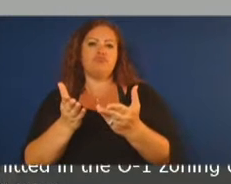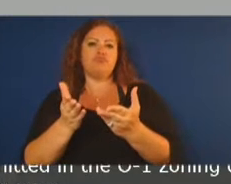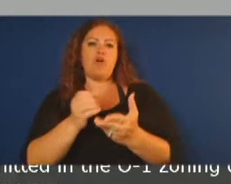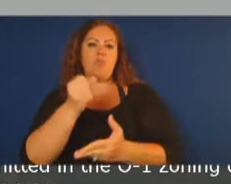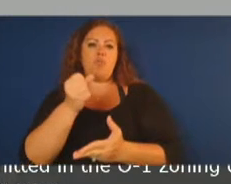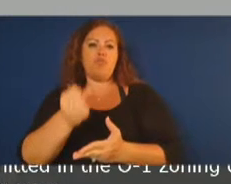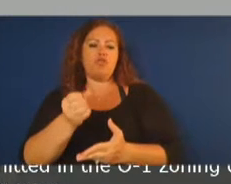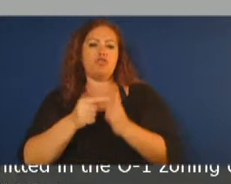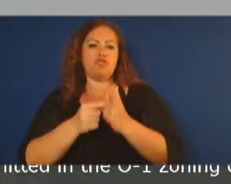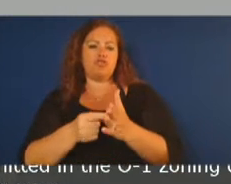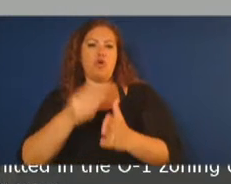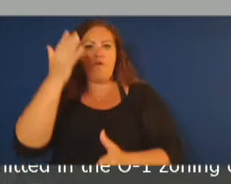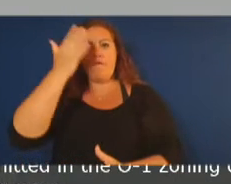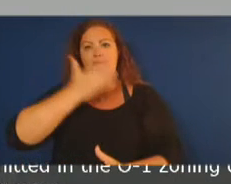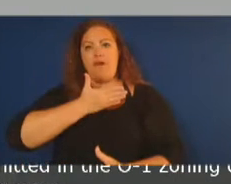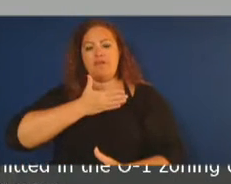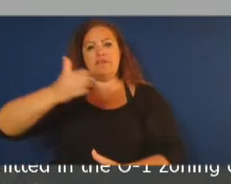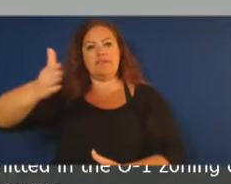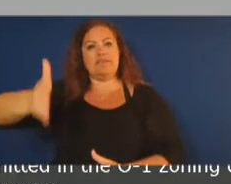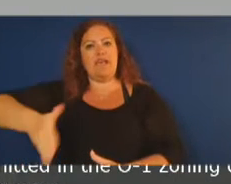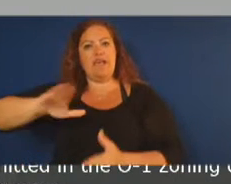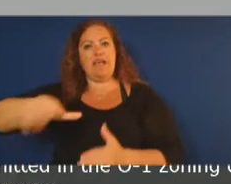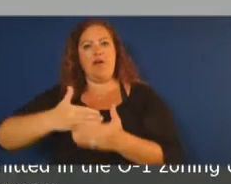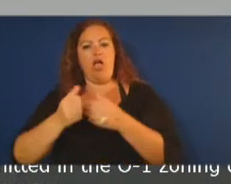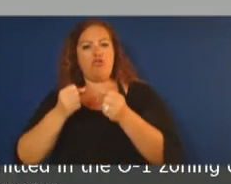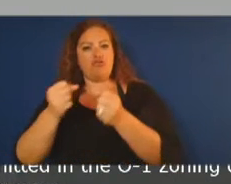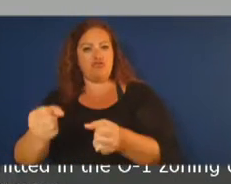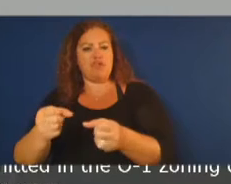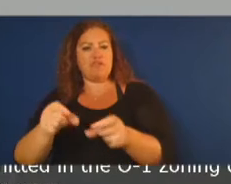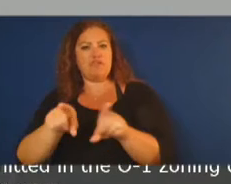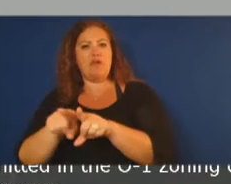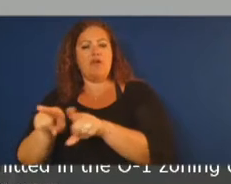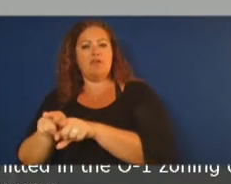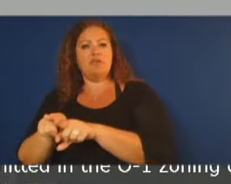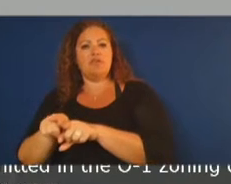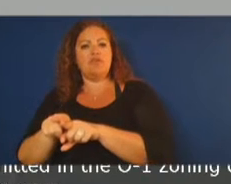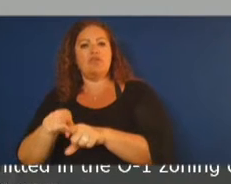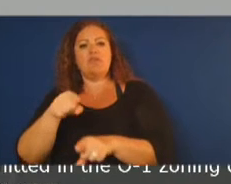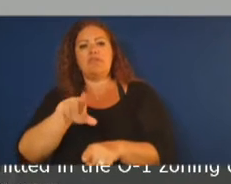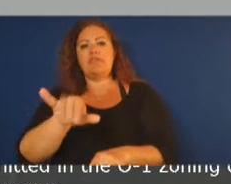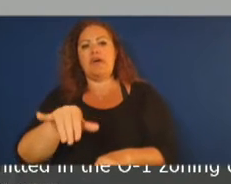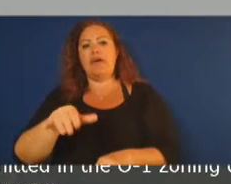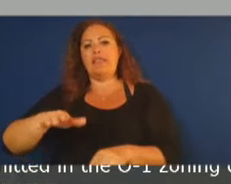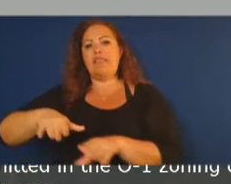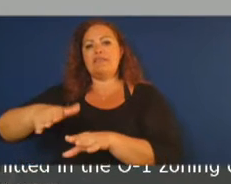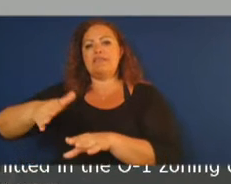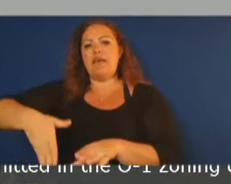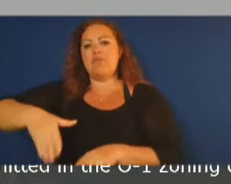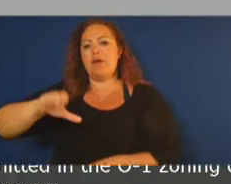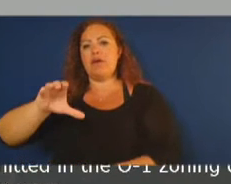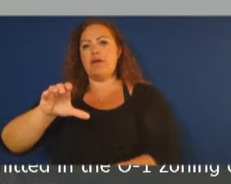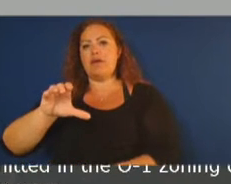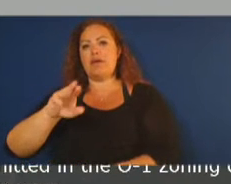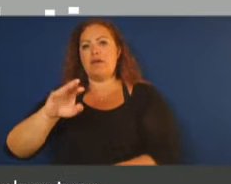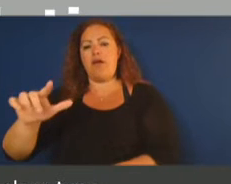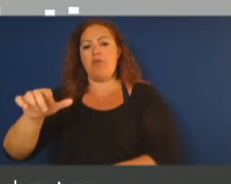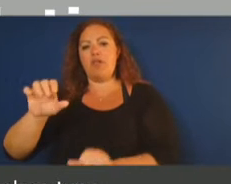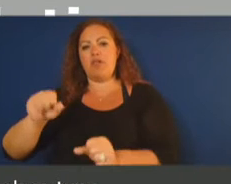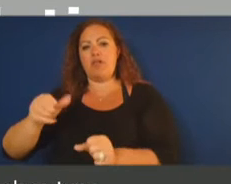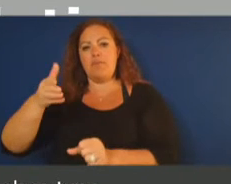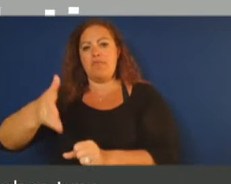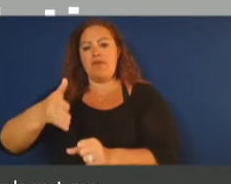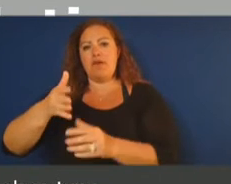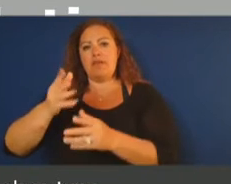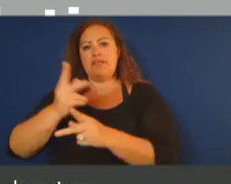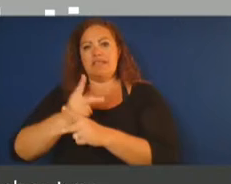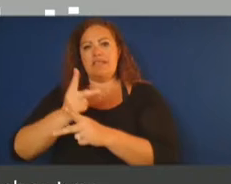front or side to all streets uh and also notes that sidewalk along caramel May Meander uh to preserve some of the existing trees that are out